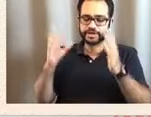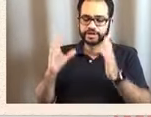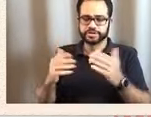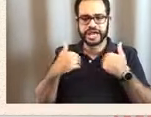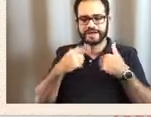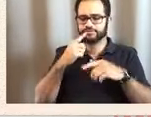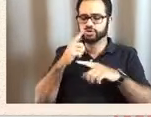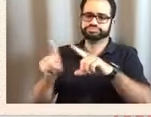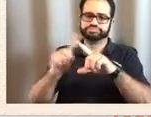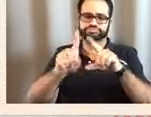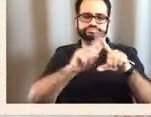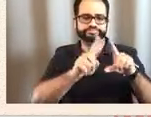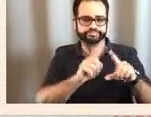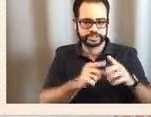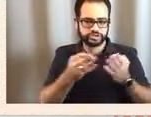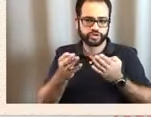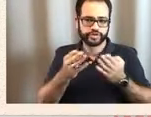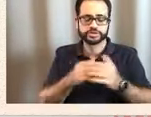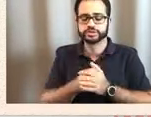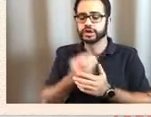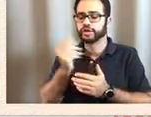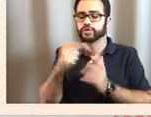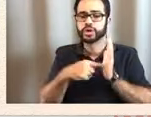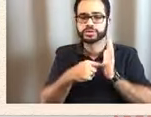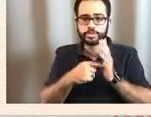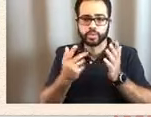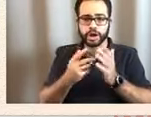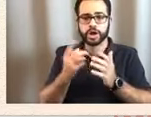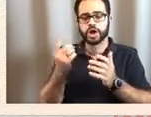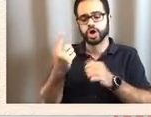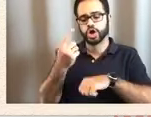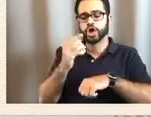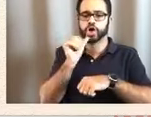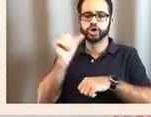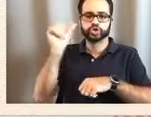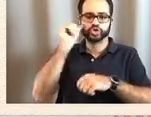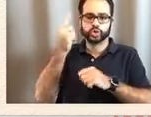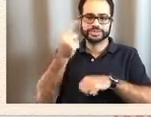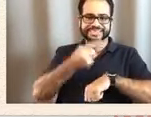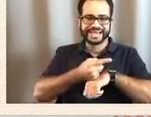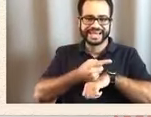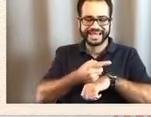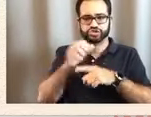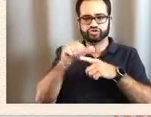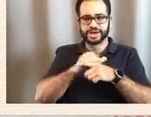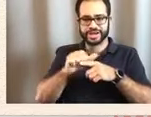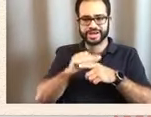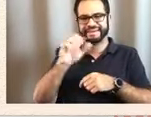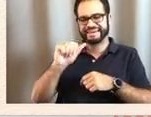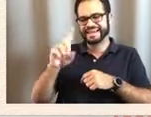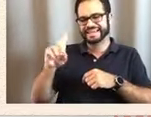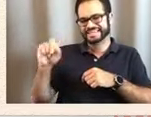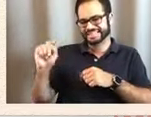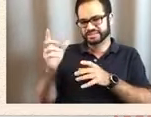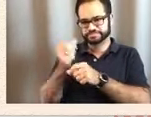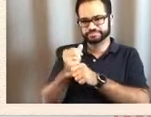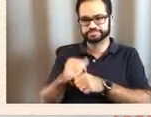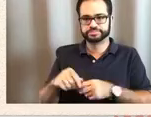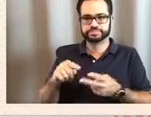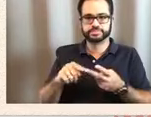A few examples are adult day training programs, referred to as ADTs, dentists,